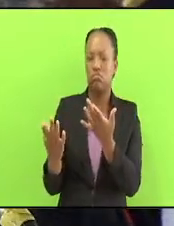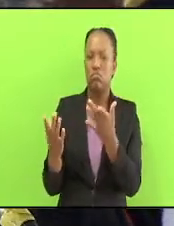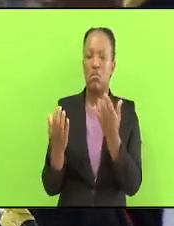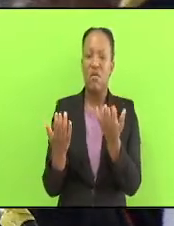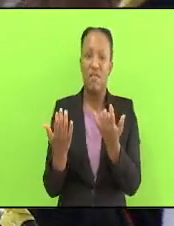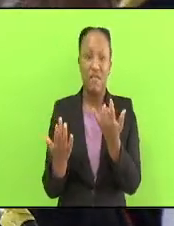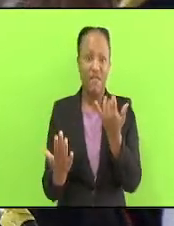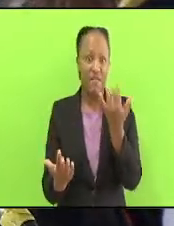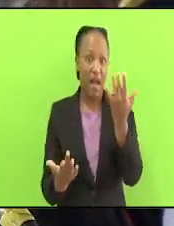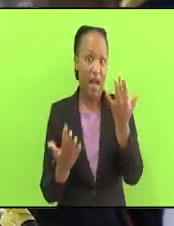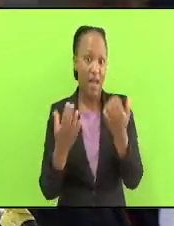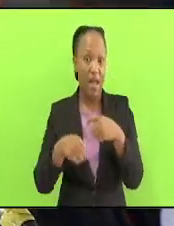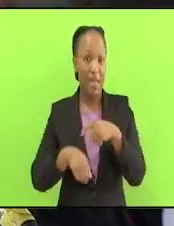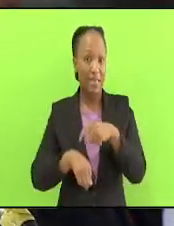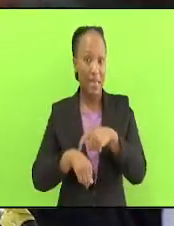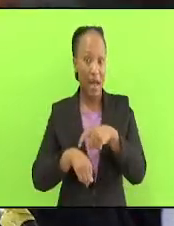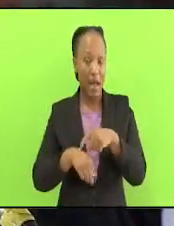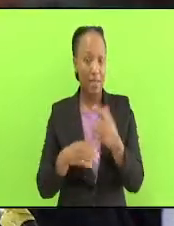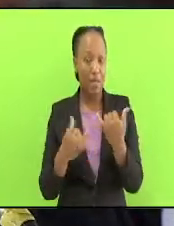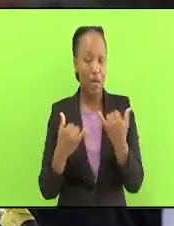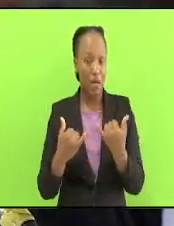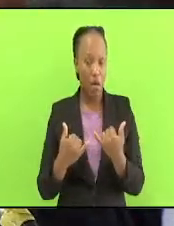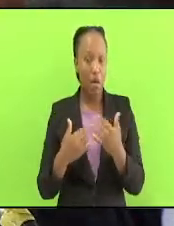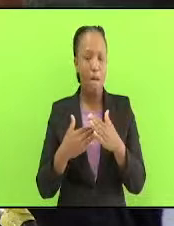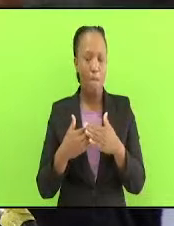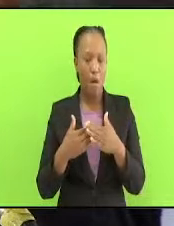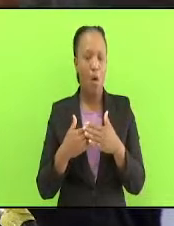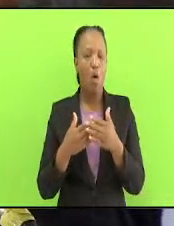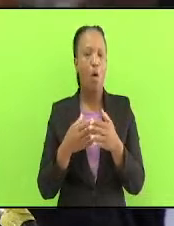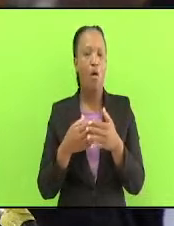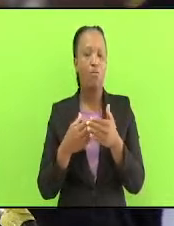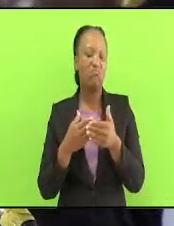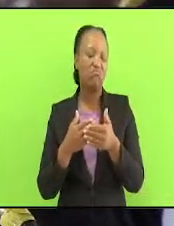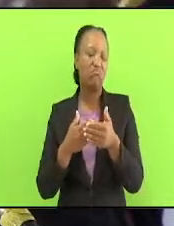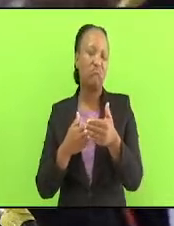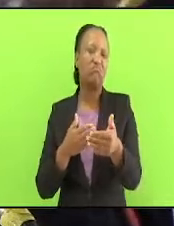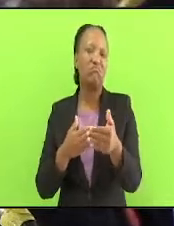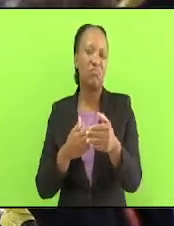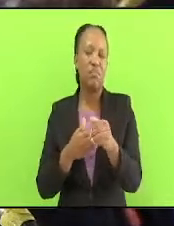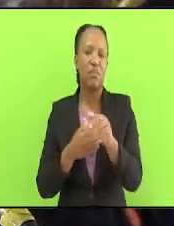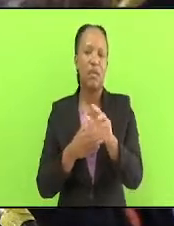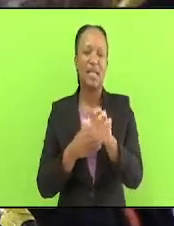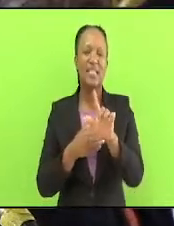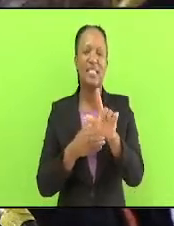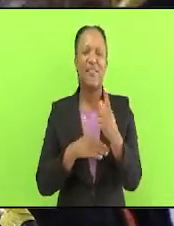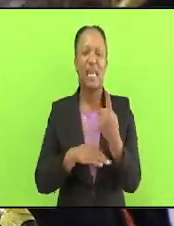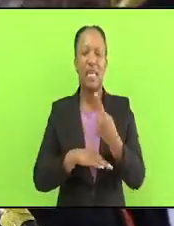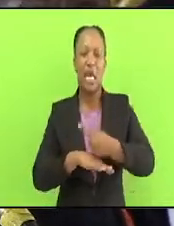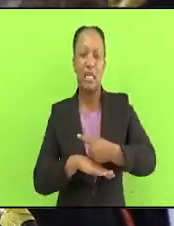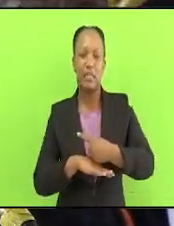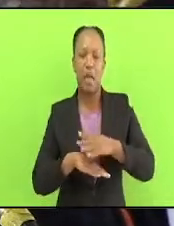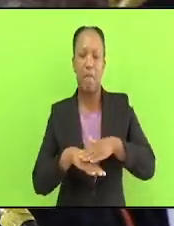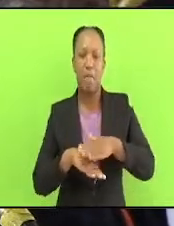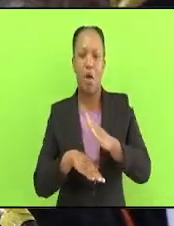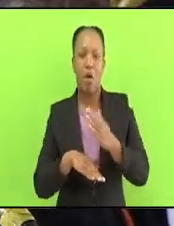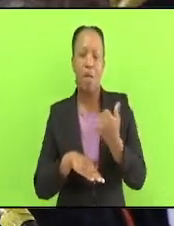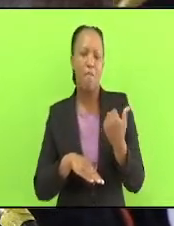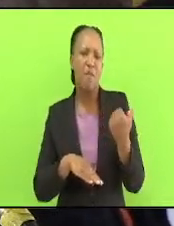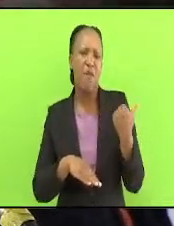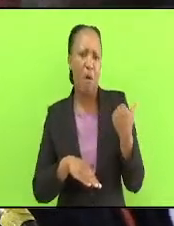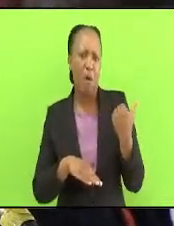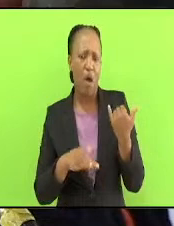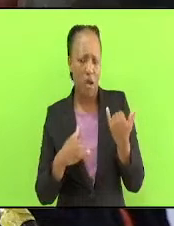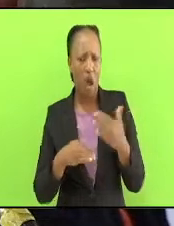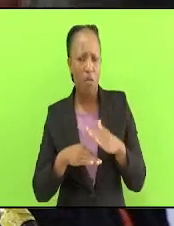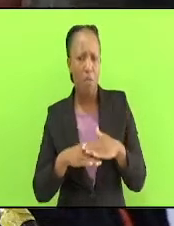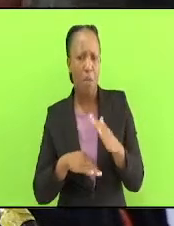fire season has extended for at least 87 days from the average of previous